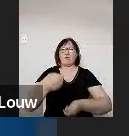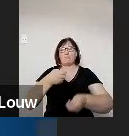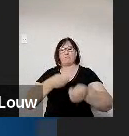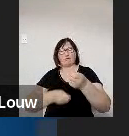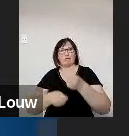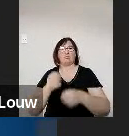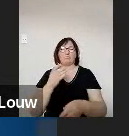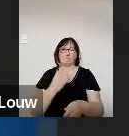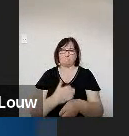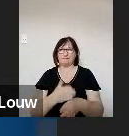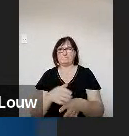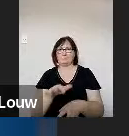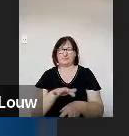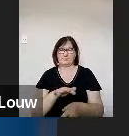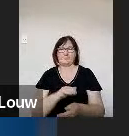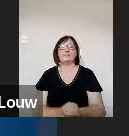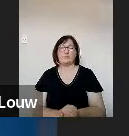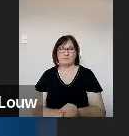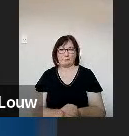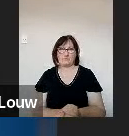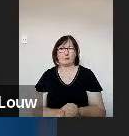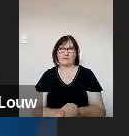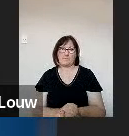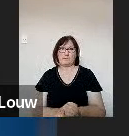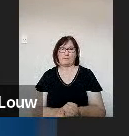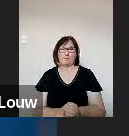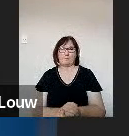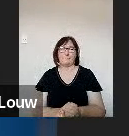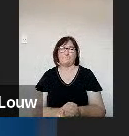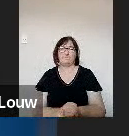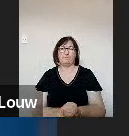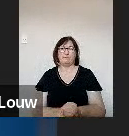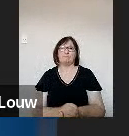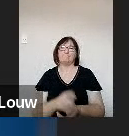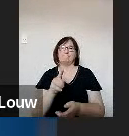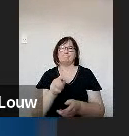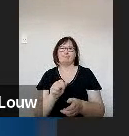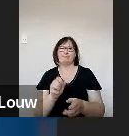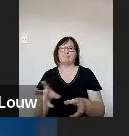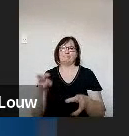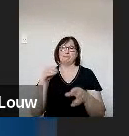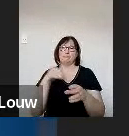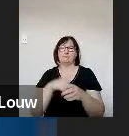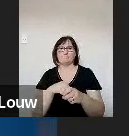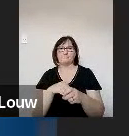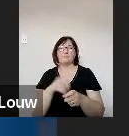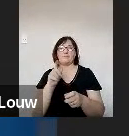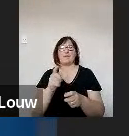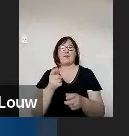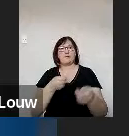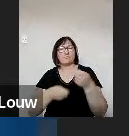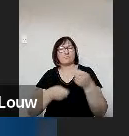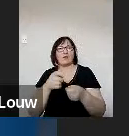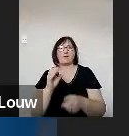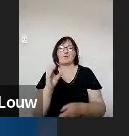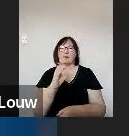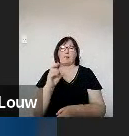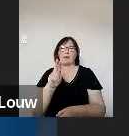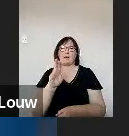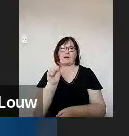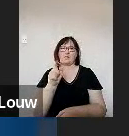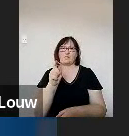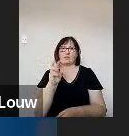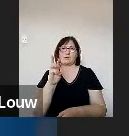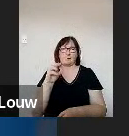of South Africa, which is ITAC and SARS. She has participated in trade and customs tariff-related matters at the South